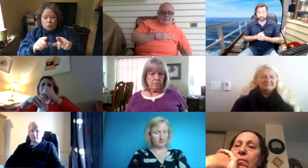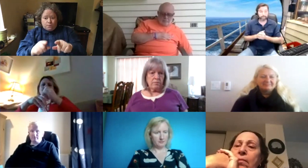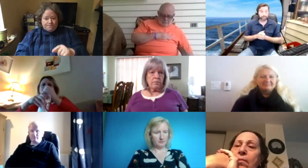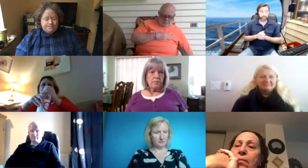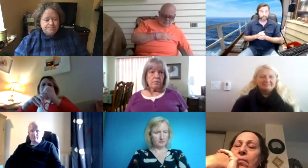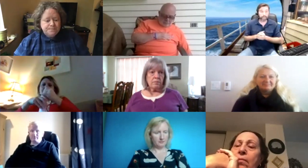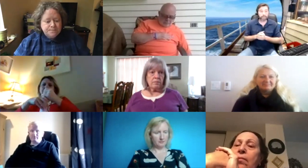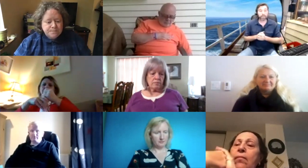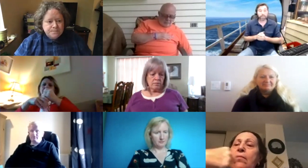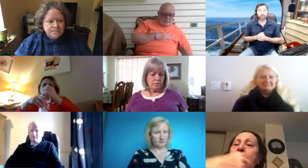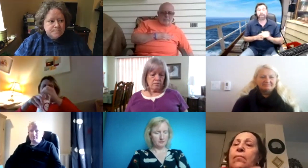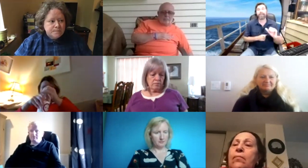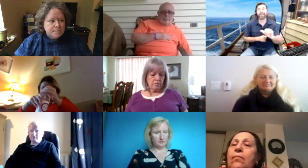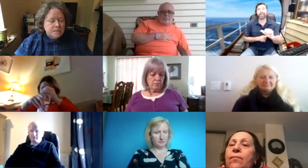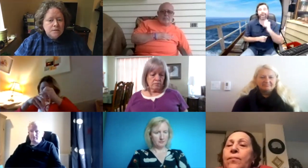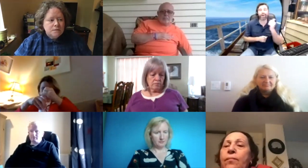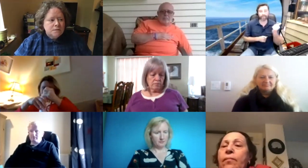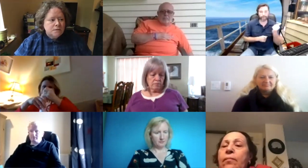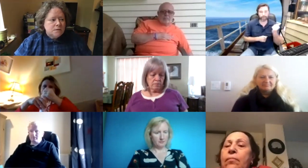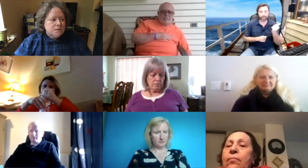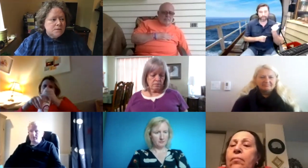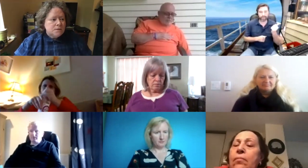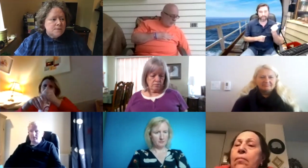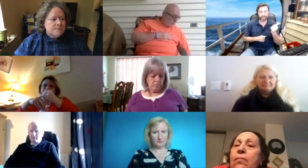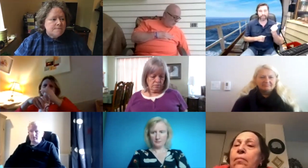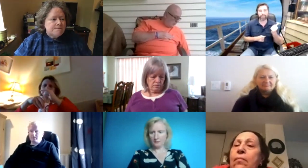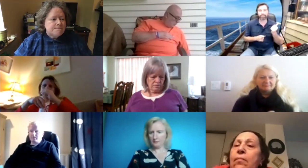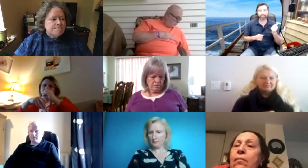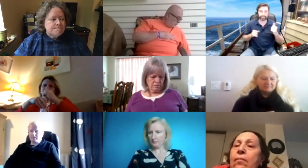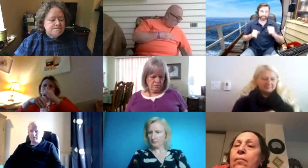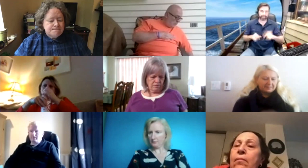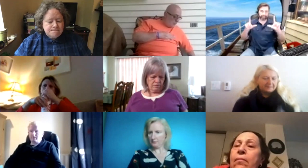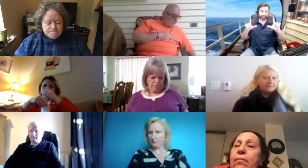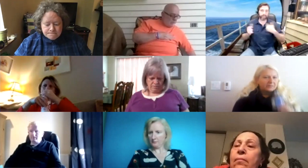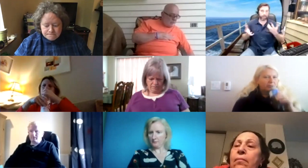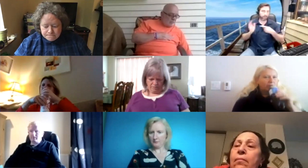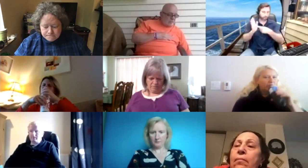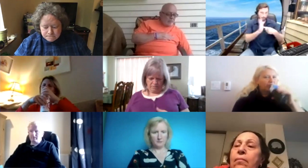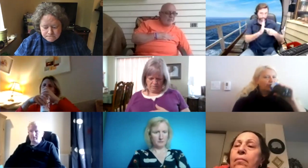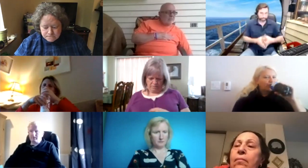Now, another spreadsheet that I'm going to show you.